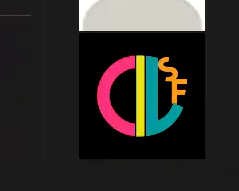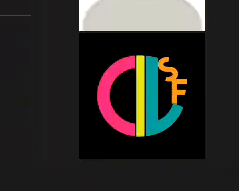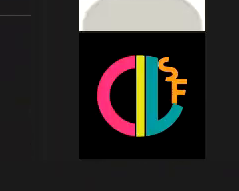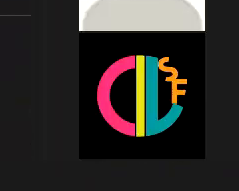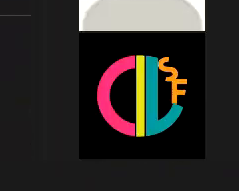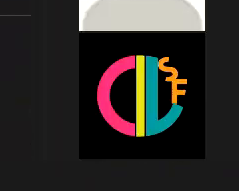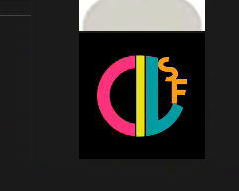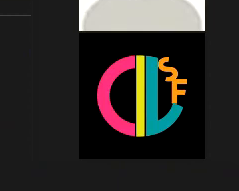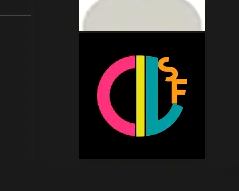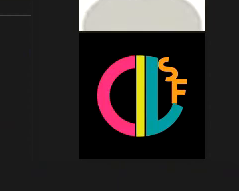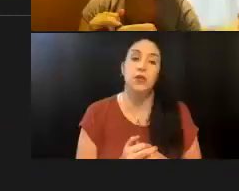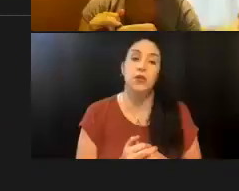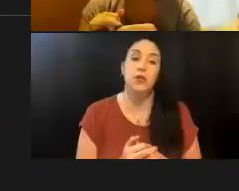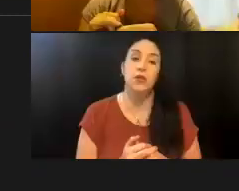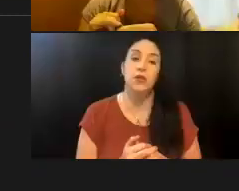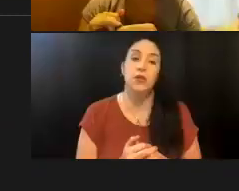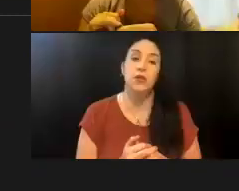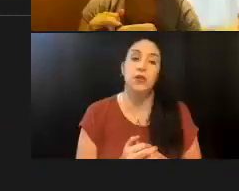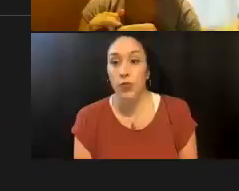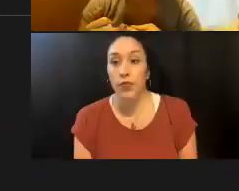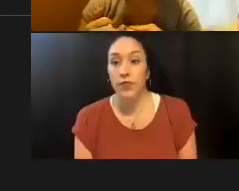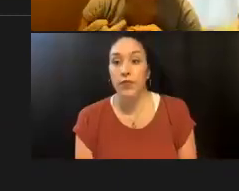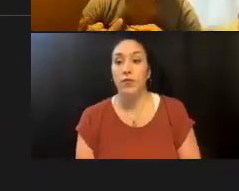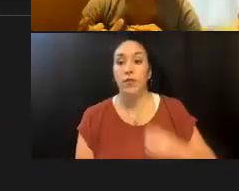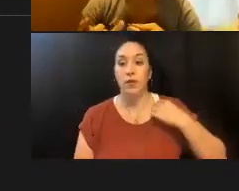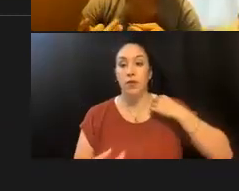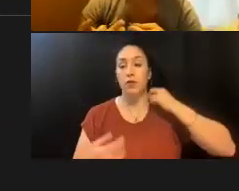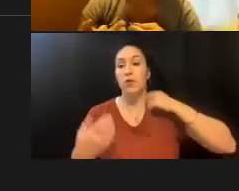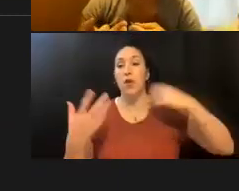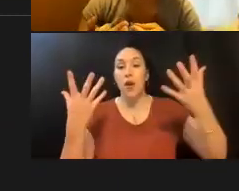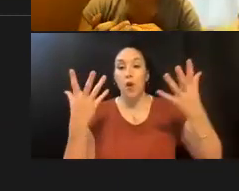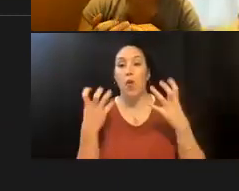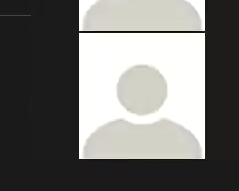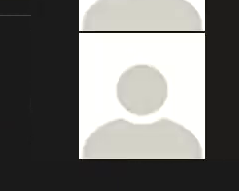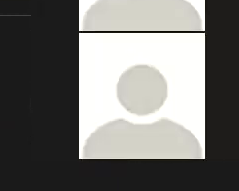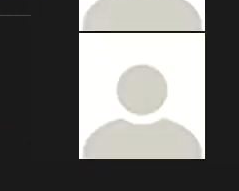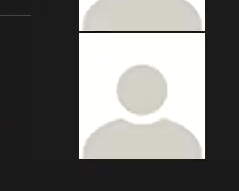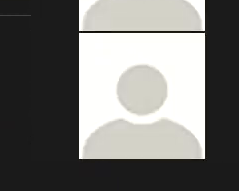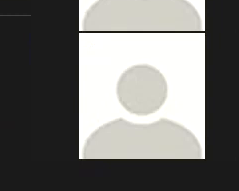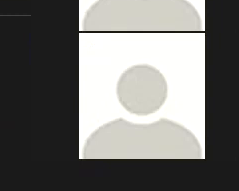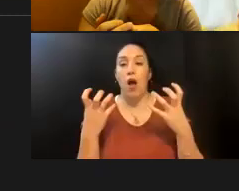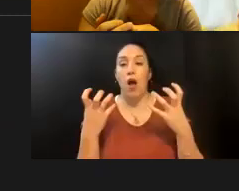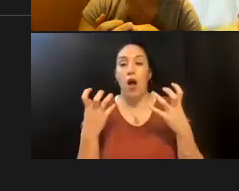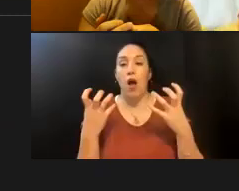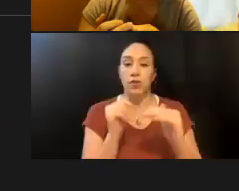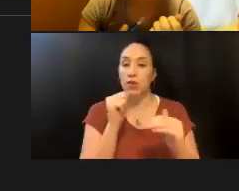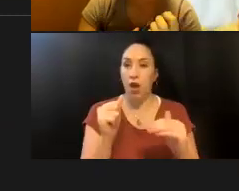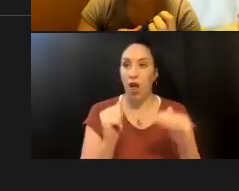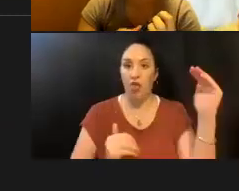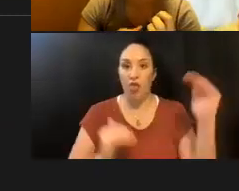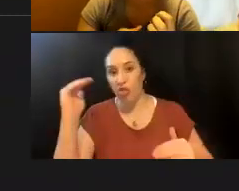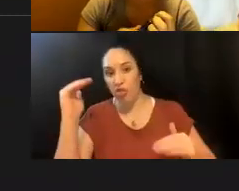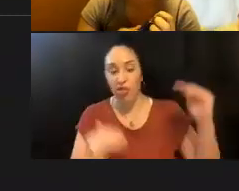playing field so diverse researchers can participate in this, but they really want to make sure that they're also balancing that